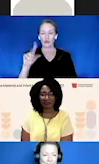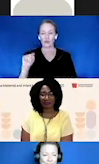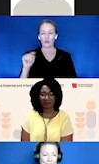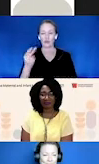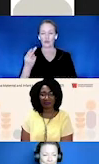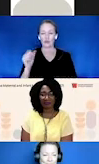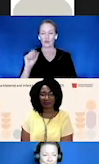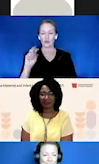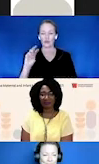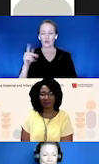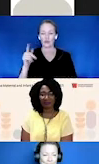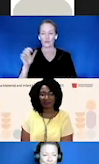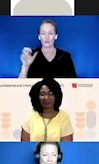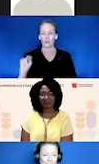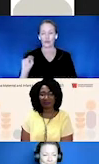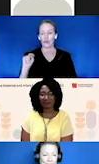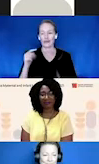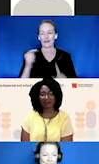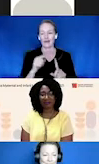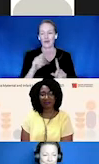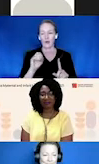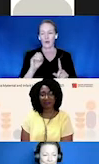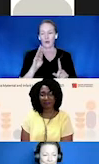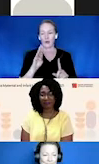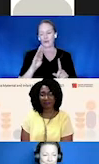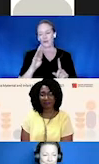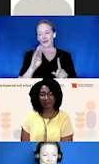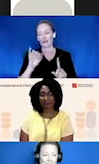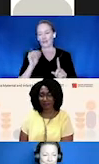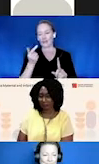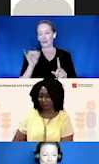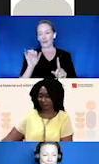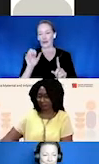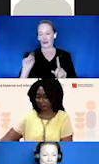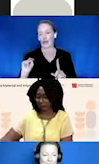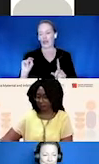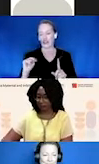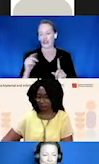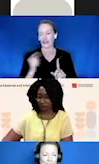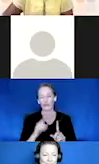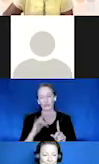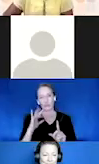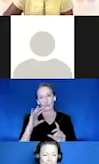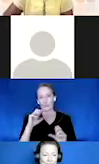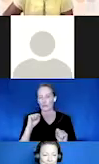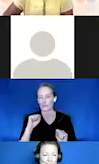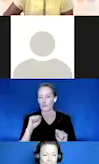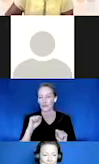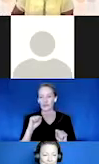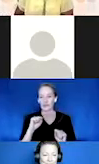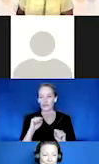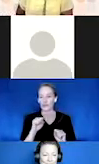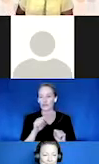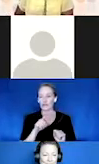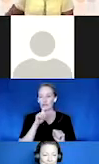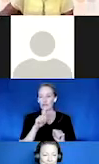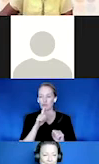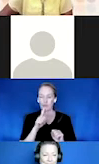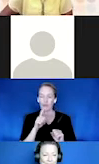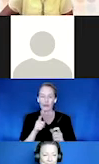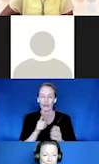OBGYN with Central Phoenix OBGYN, and she is just incredibly passionate about helping women of all